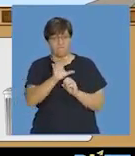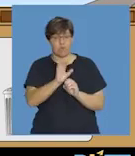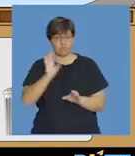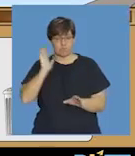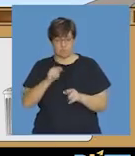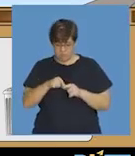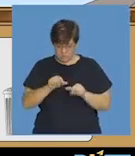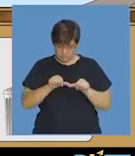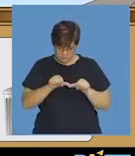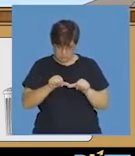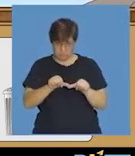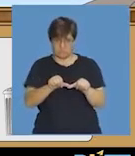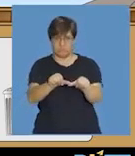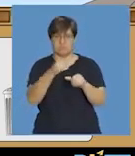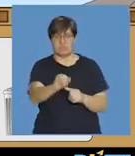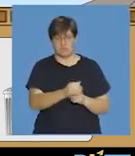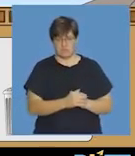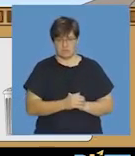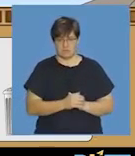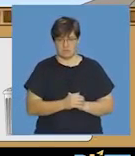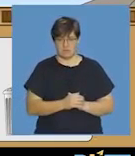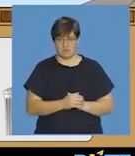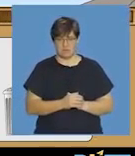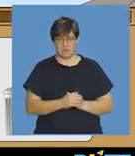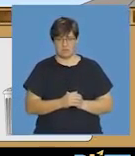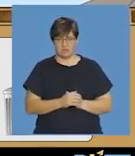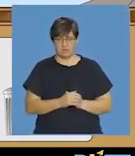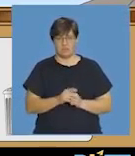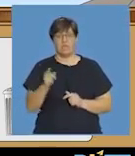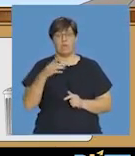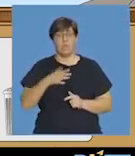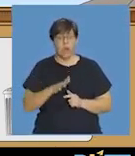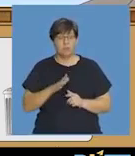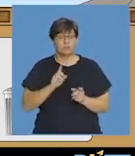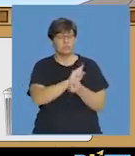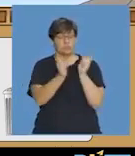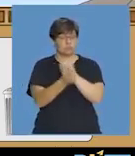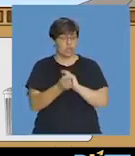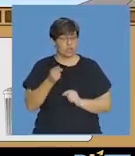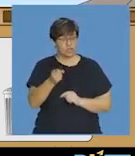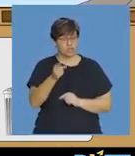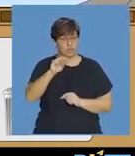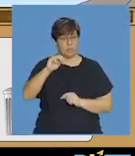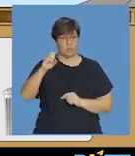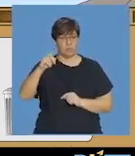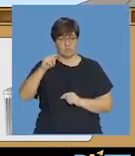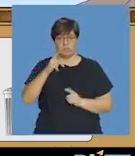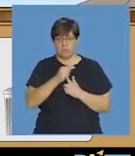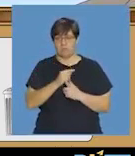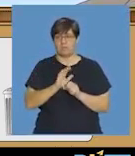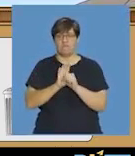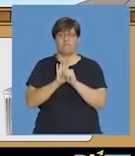it still keeps going. If I want to change the motion, I have to apply the force